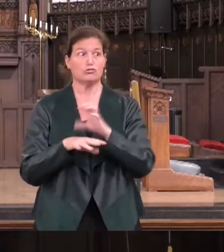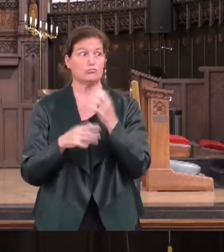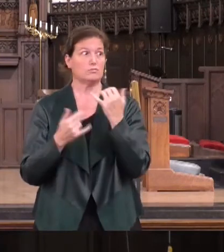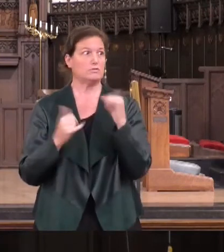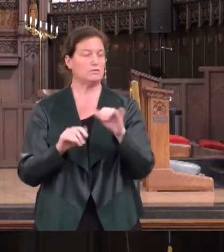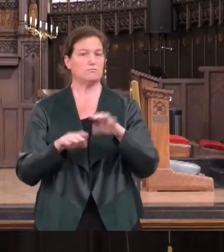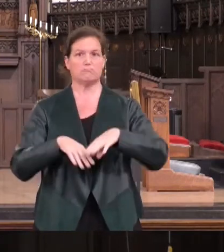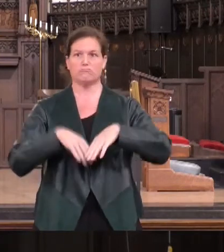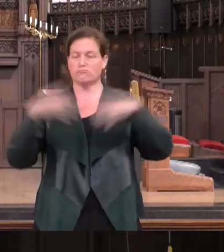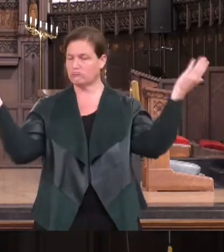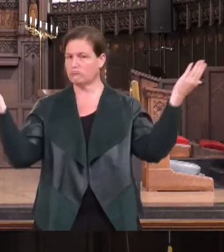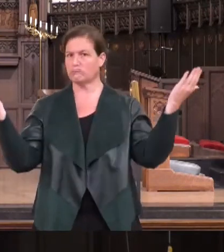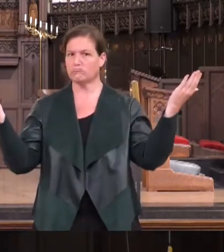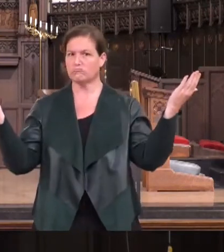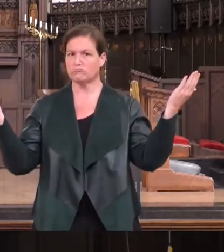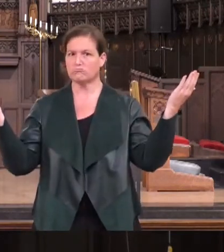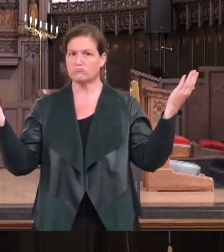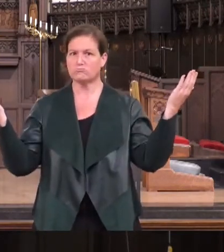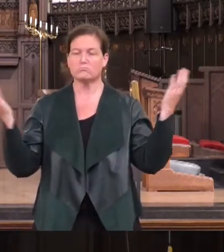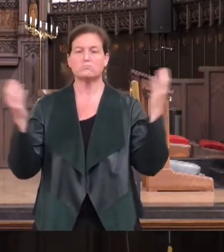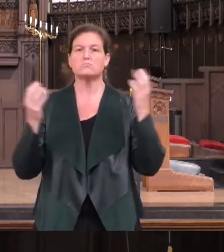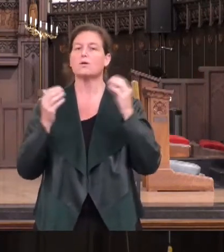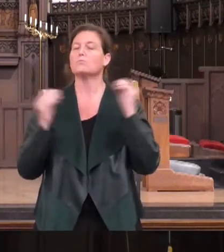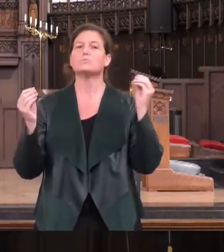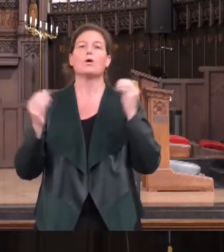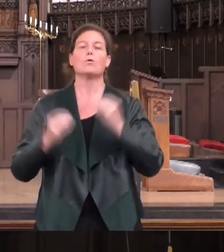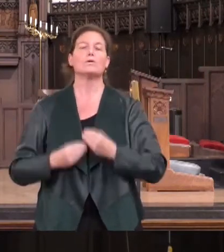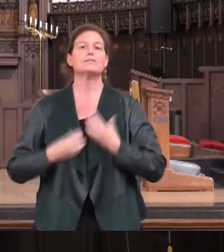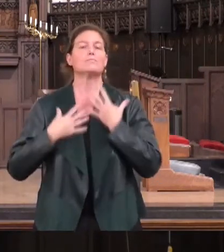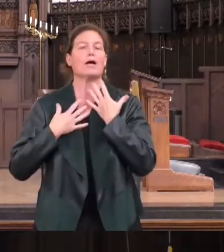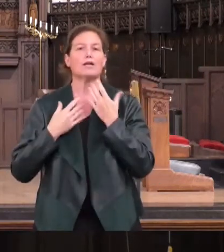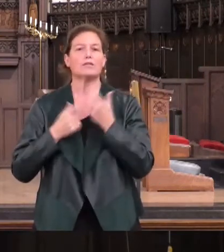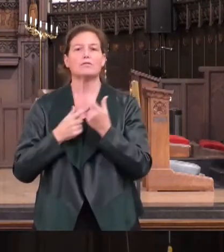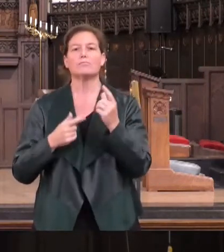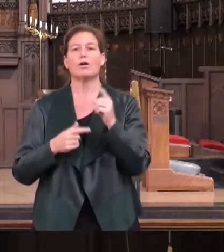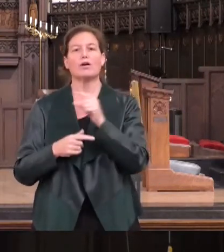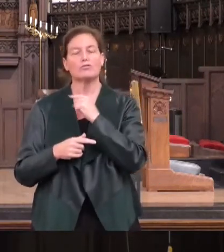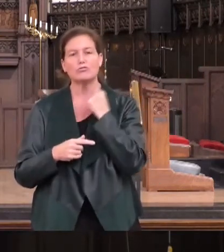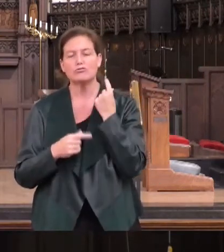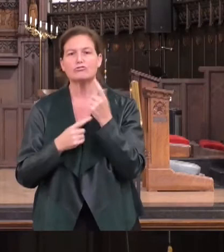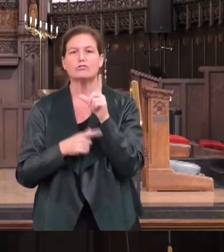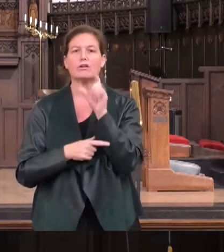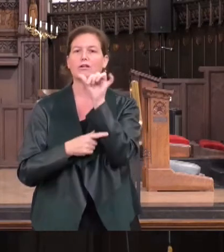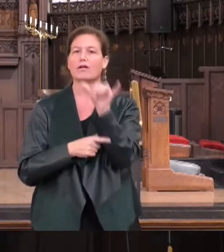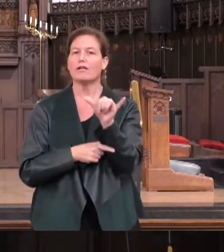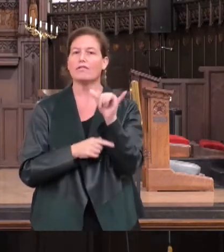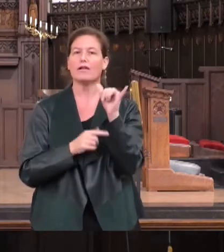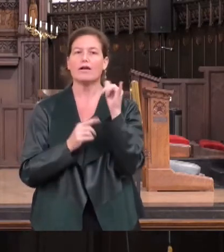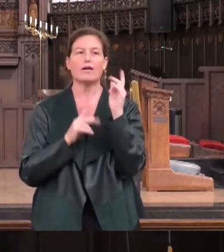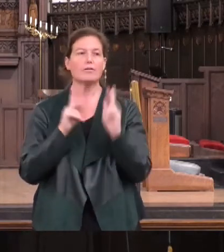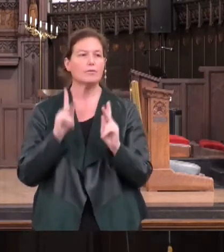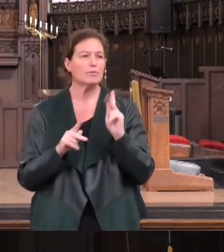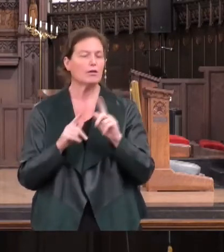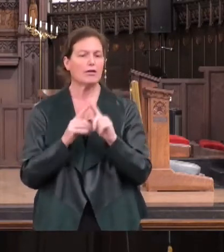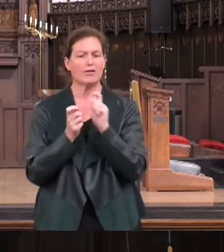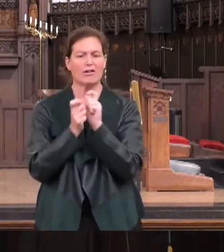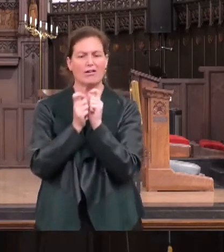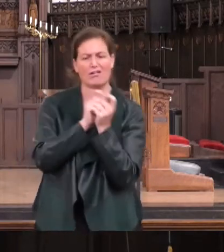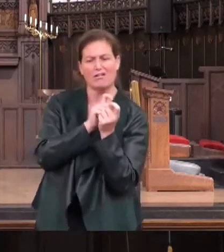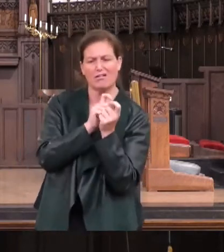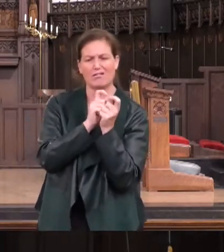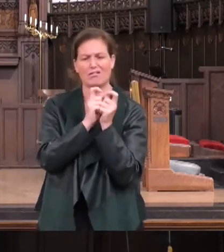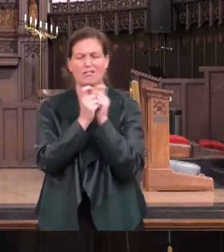open. I'm so inspired by our clergy and lay leaders who have adapted over and over